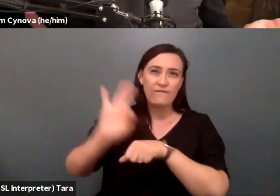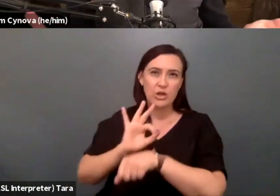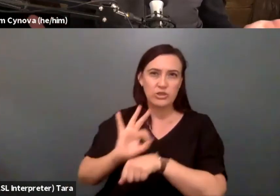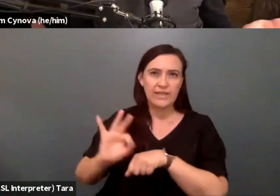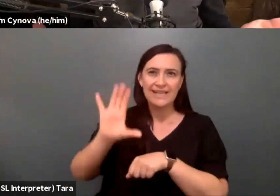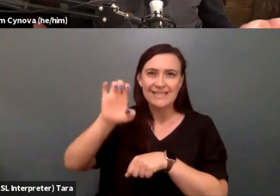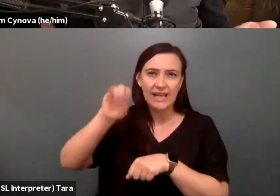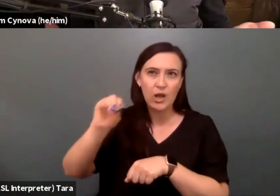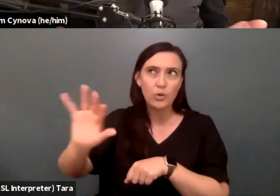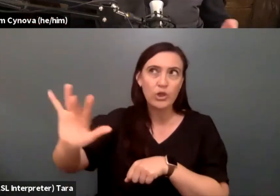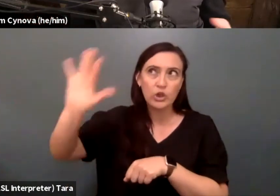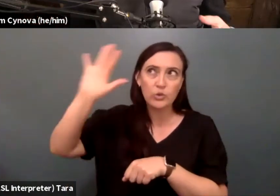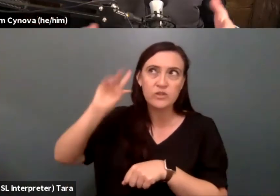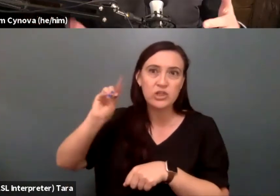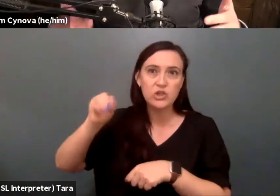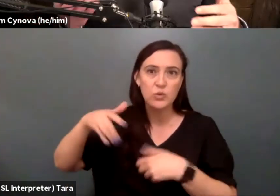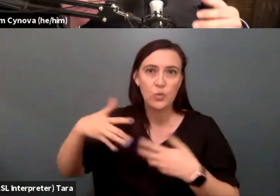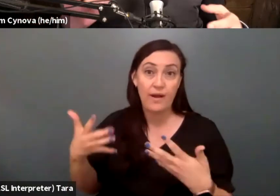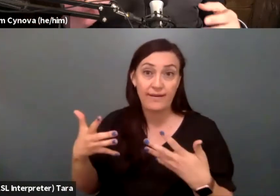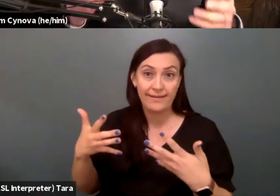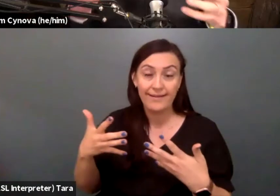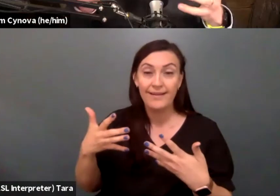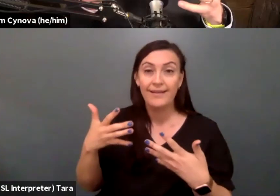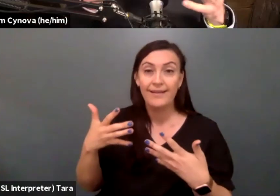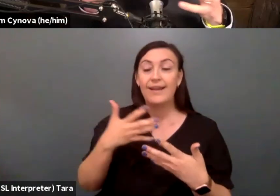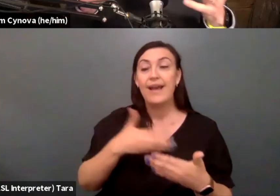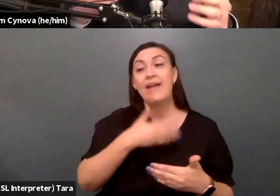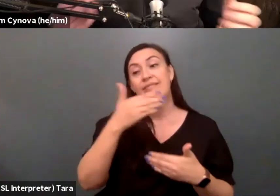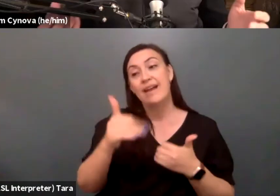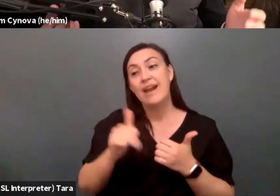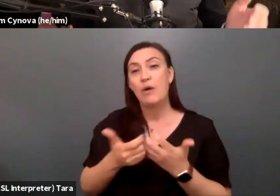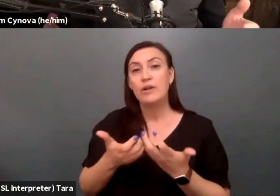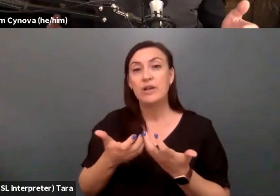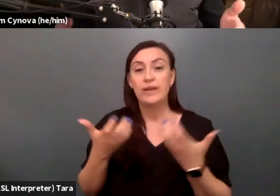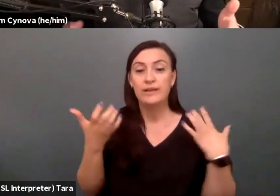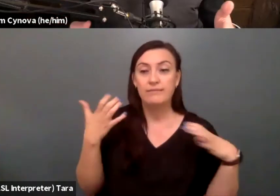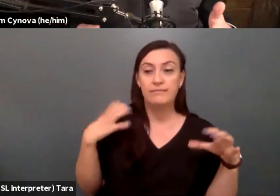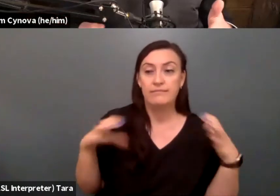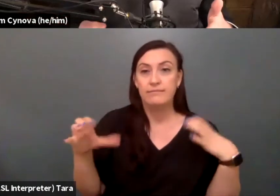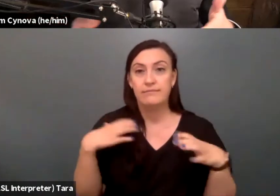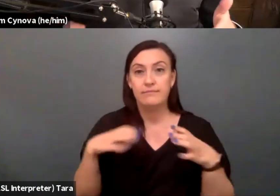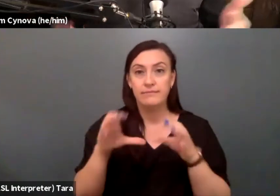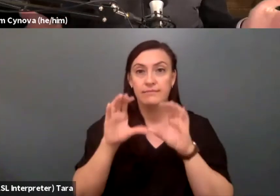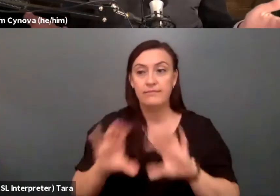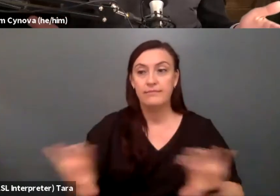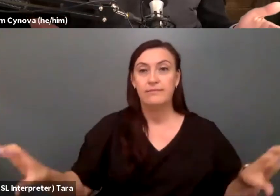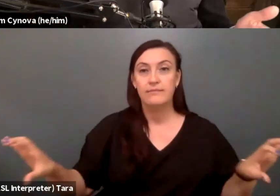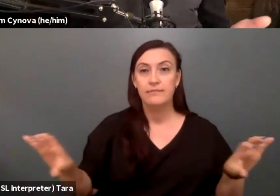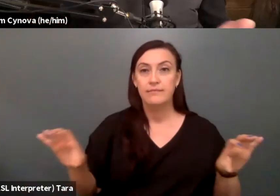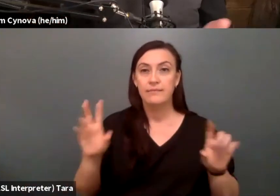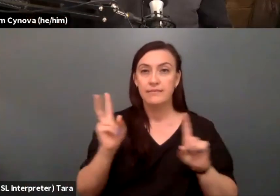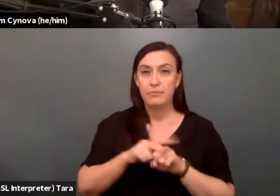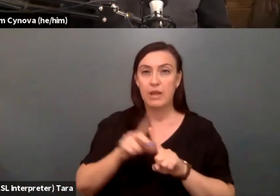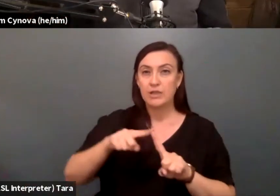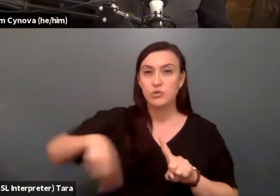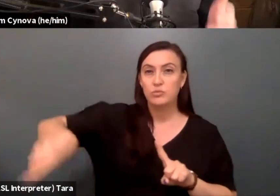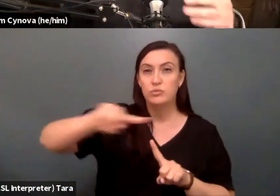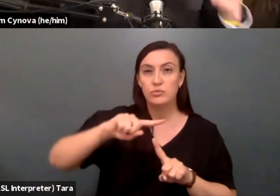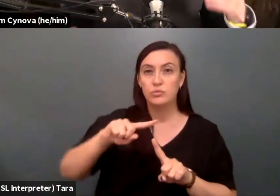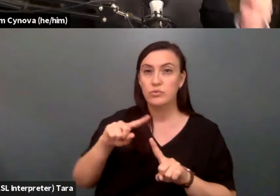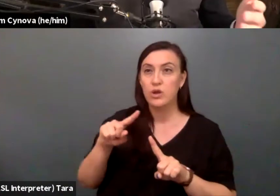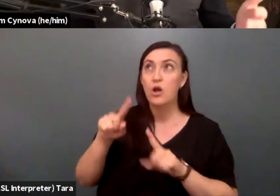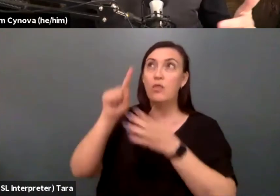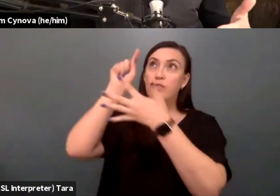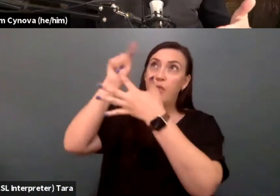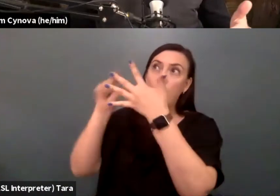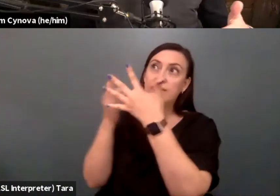do? And then how can we maybe pull that apart? And then how does that get done if a CEO is not there? And in a